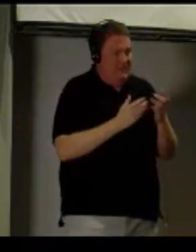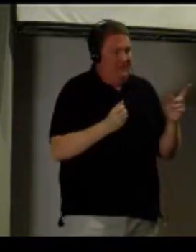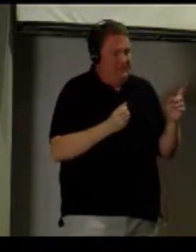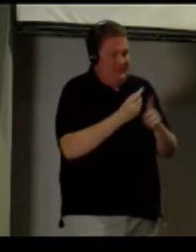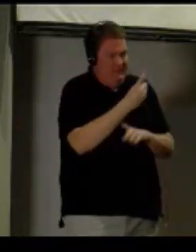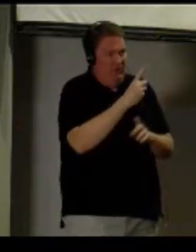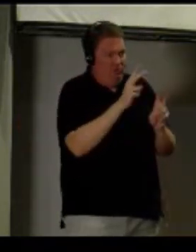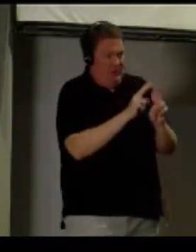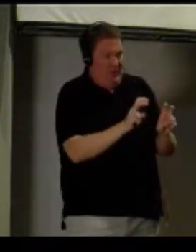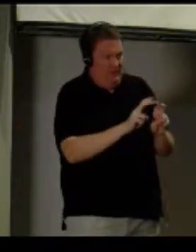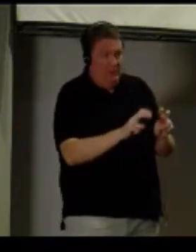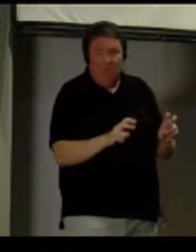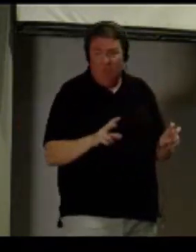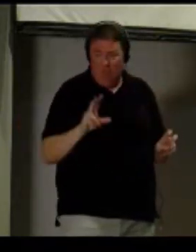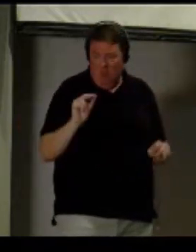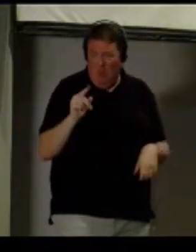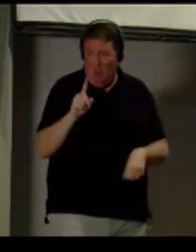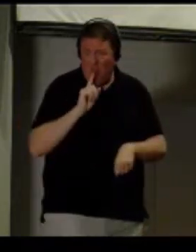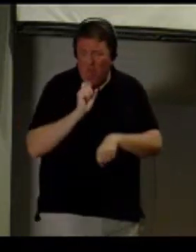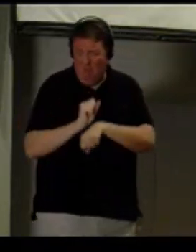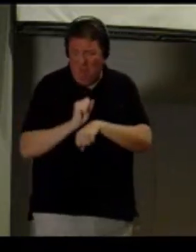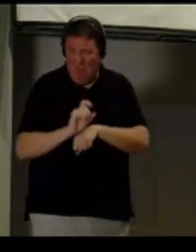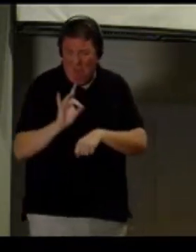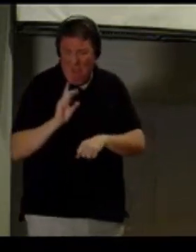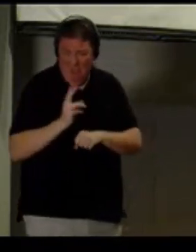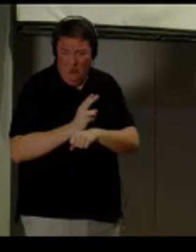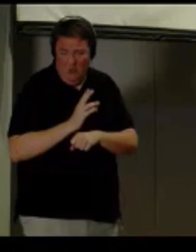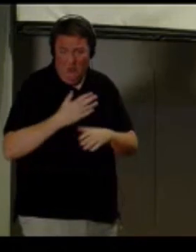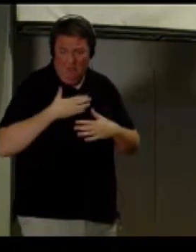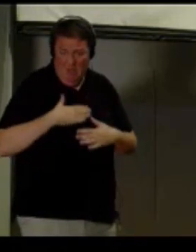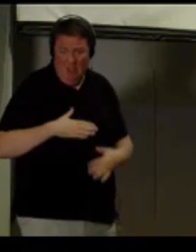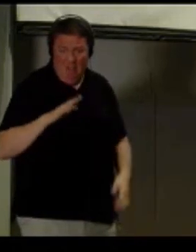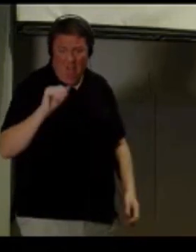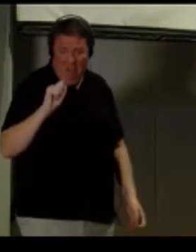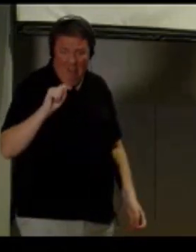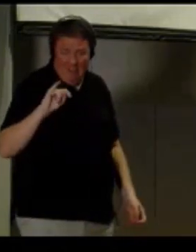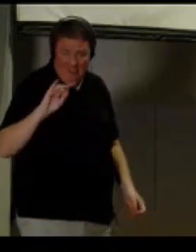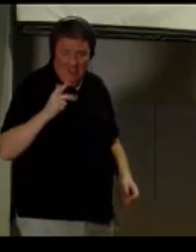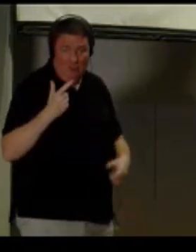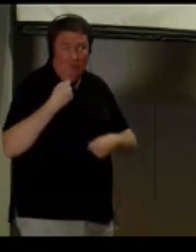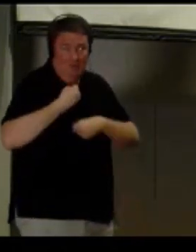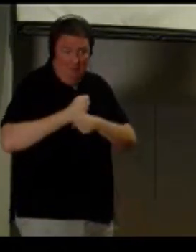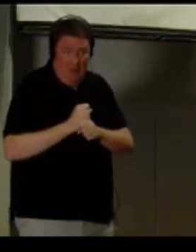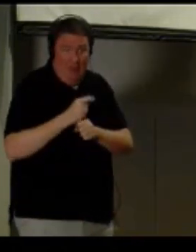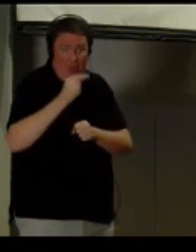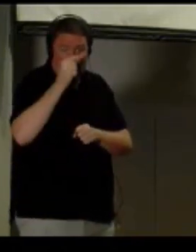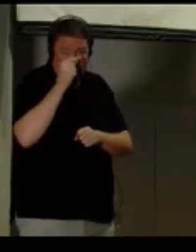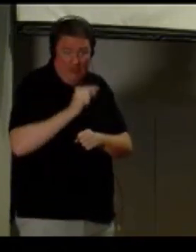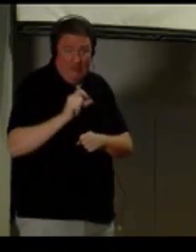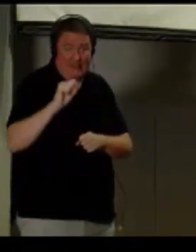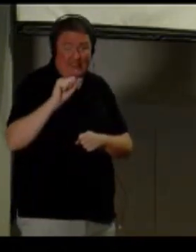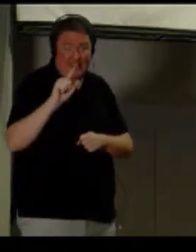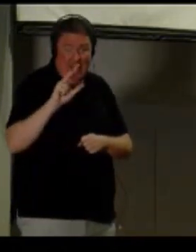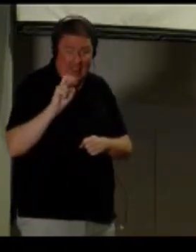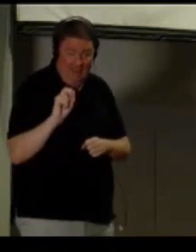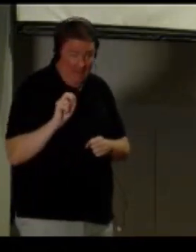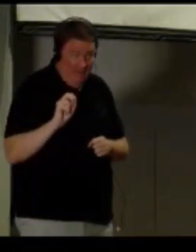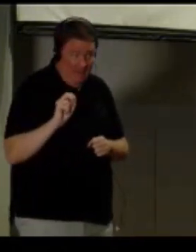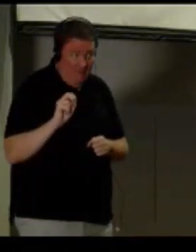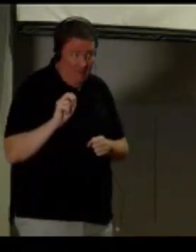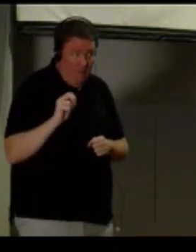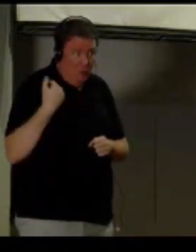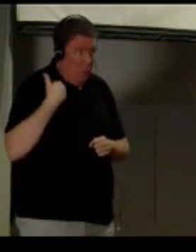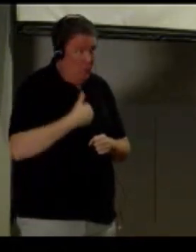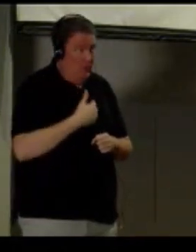say, he really did use body casting, fundamental to making the Greek slave, even if we're not sure yet how.